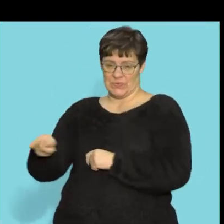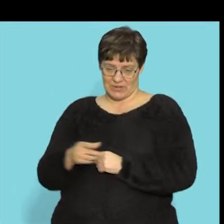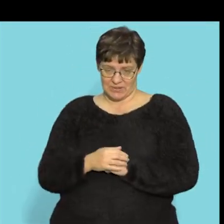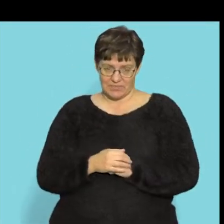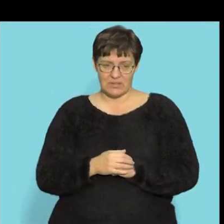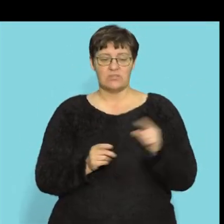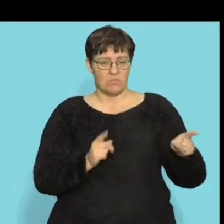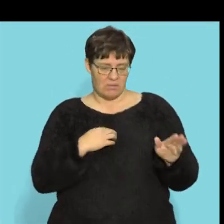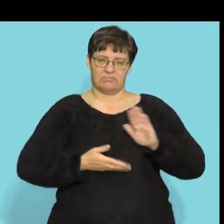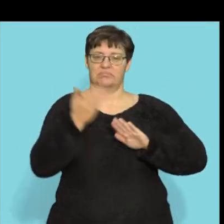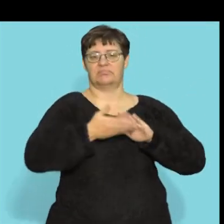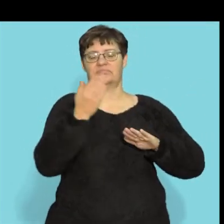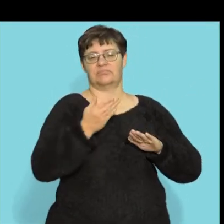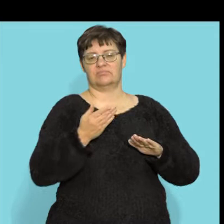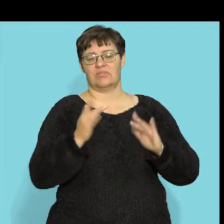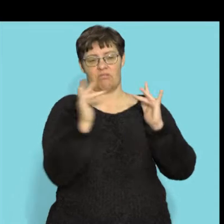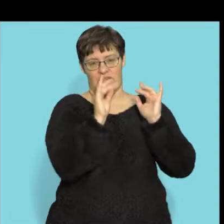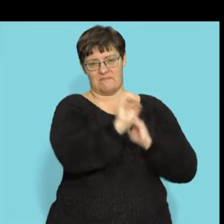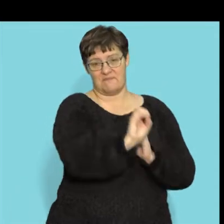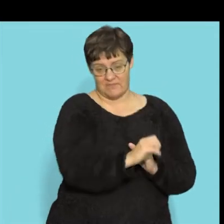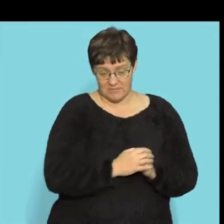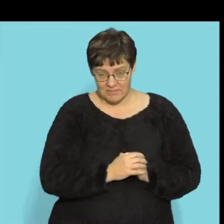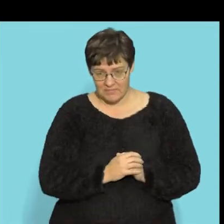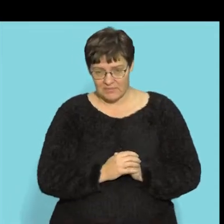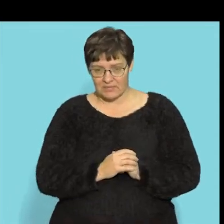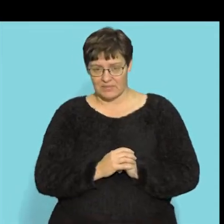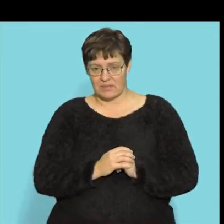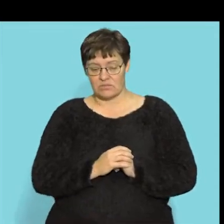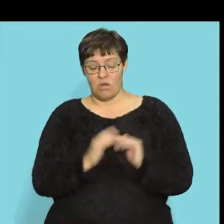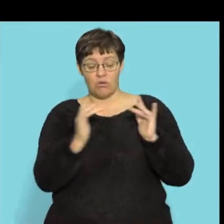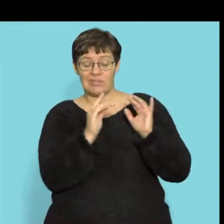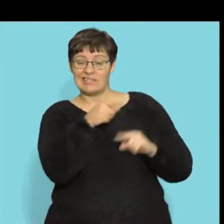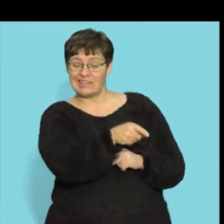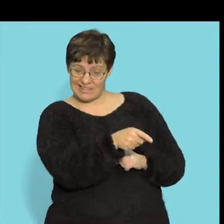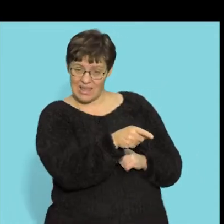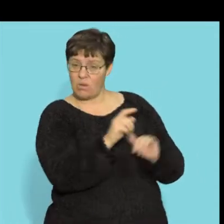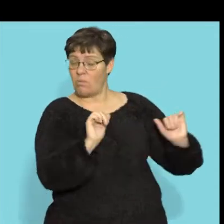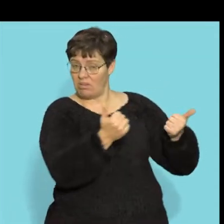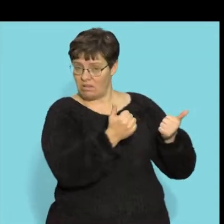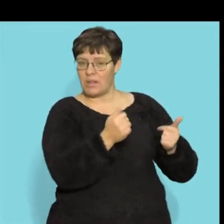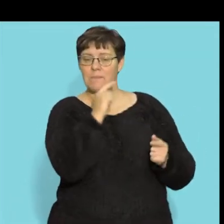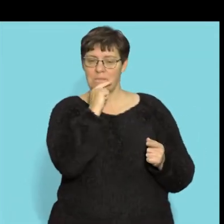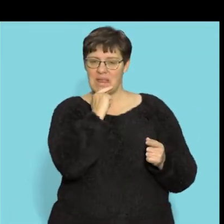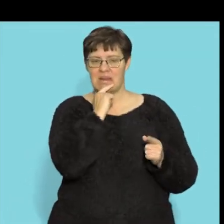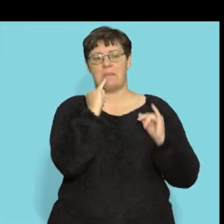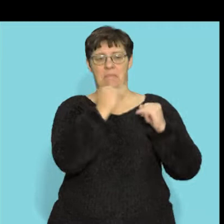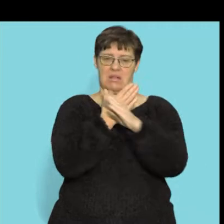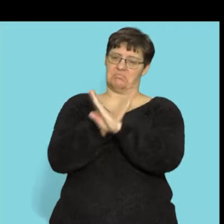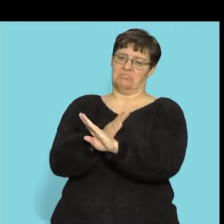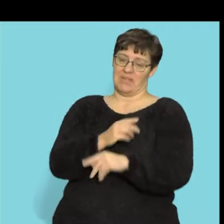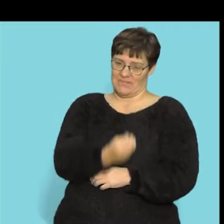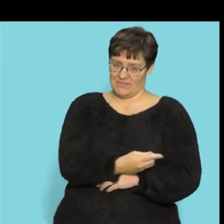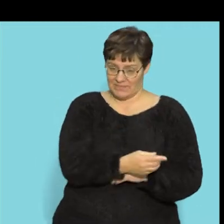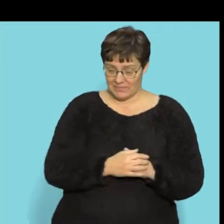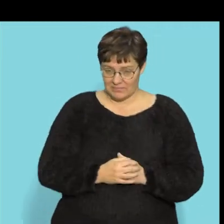That's why we are saying that a good conductor is actually a bad insulator. Right. Okay. Now let's look